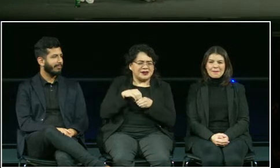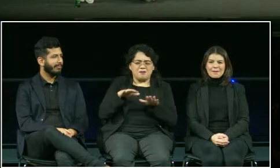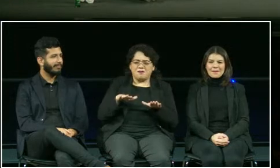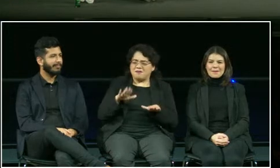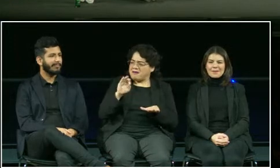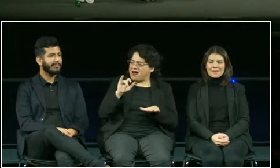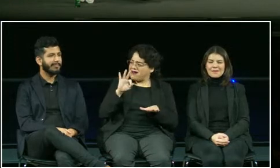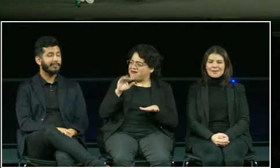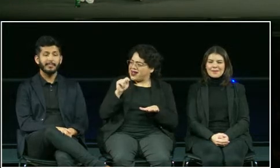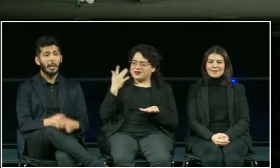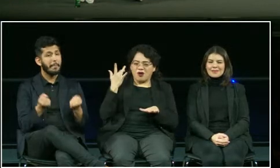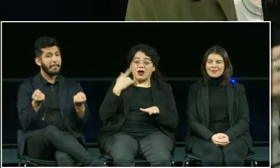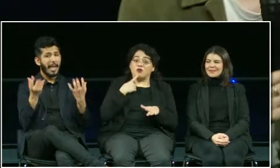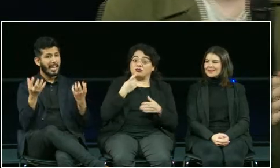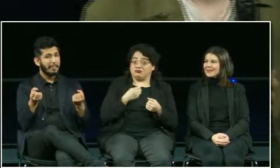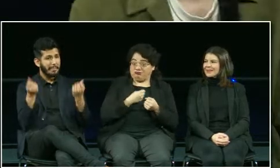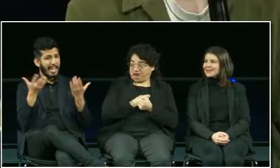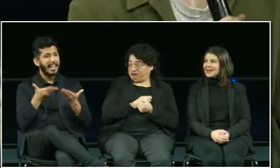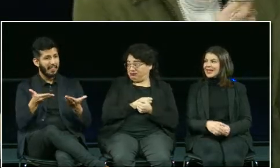Belfast, many a thing.